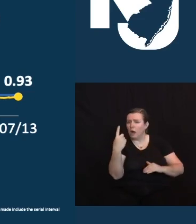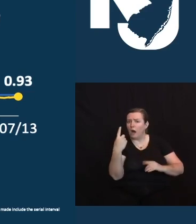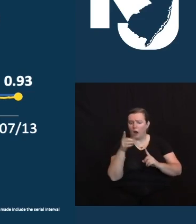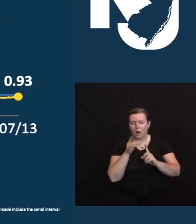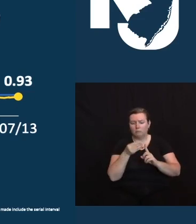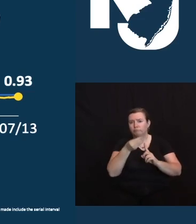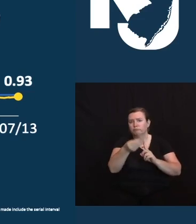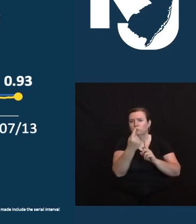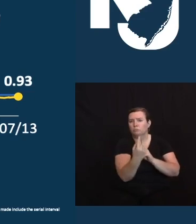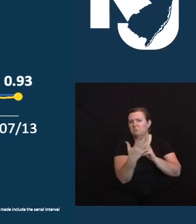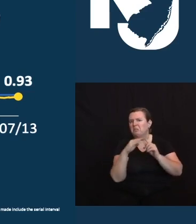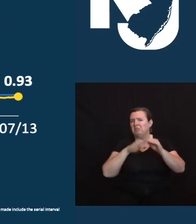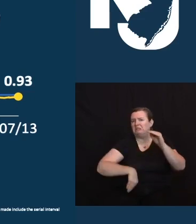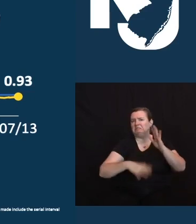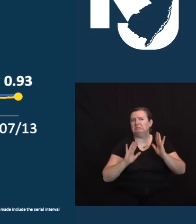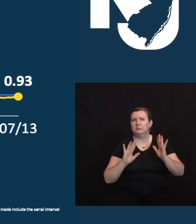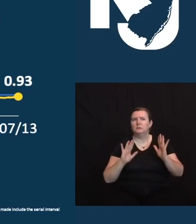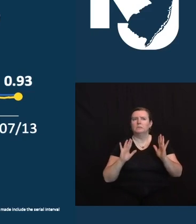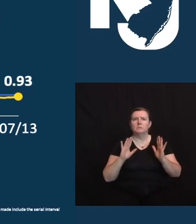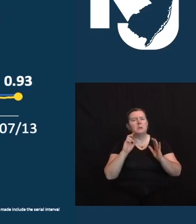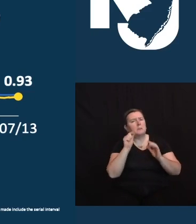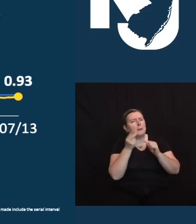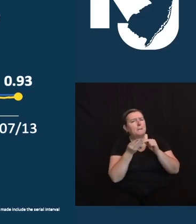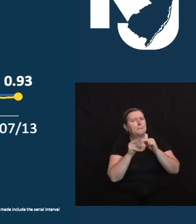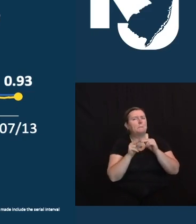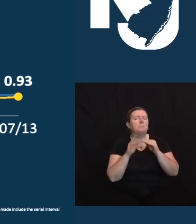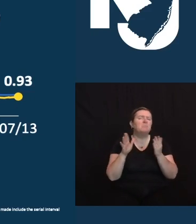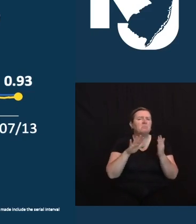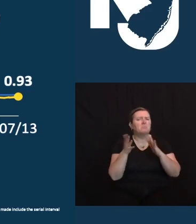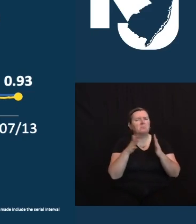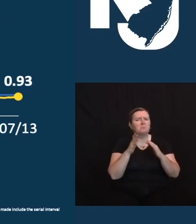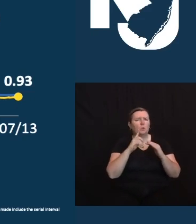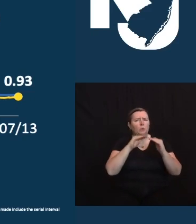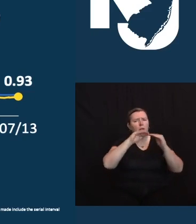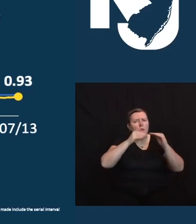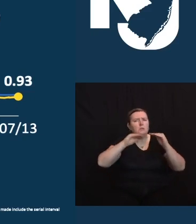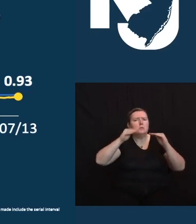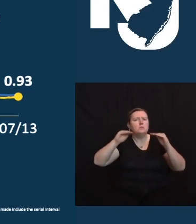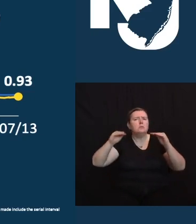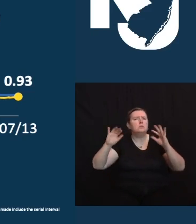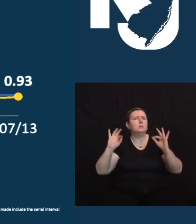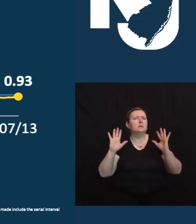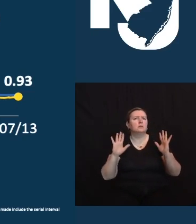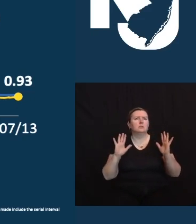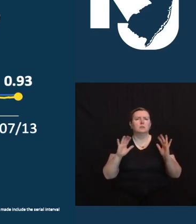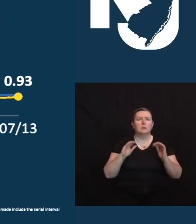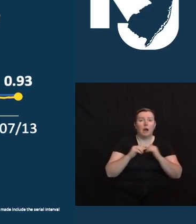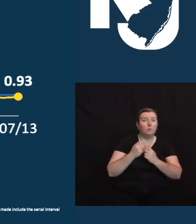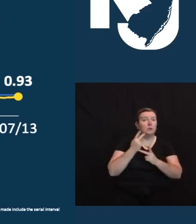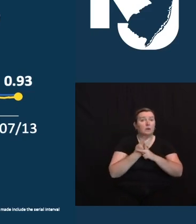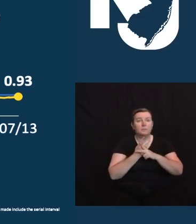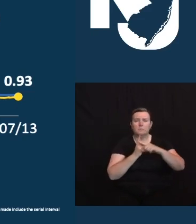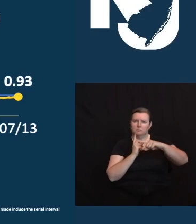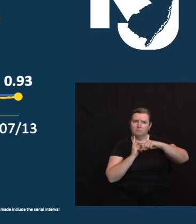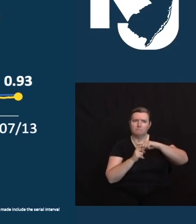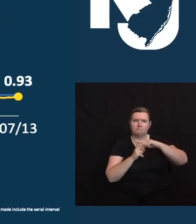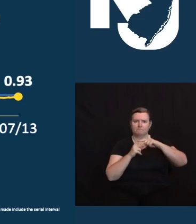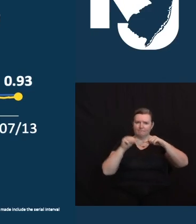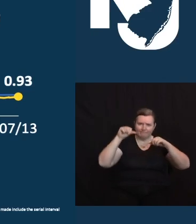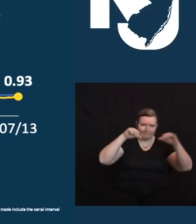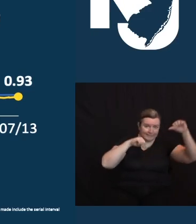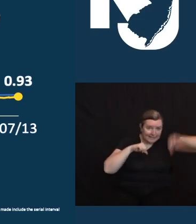slowing. Again, a little bit up from the past couple of days. But the only way we can keep both our positivity and our rate of